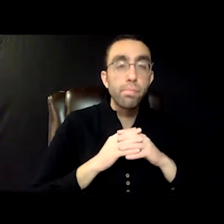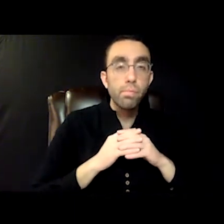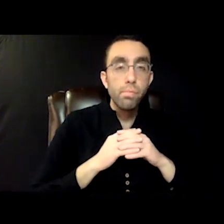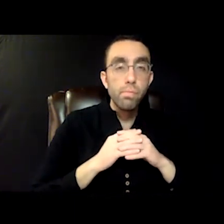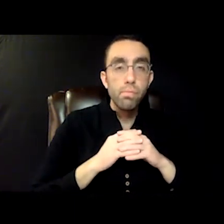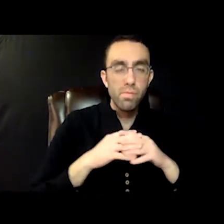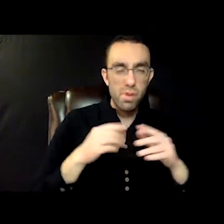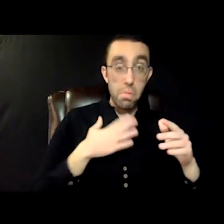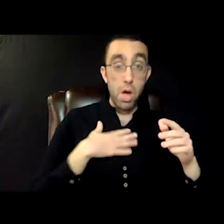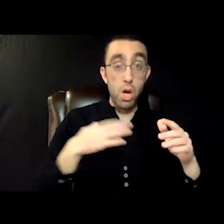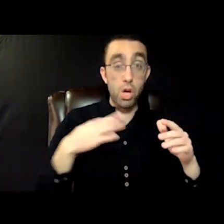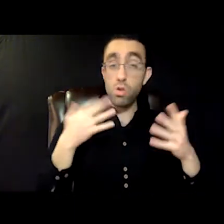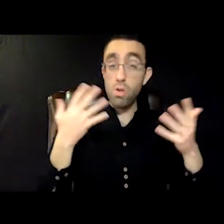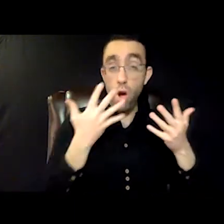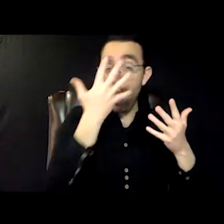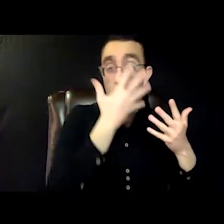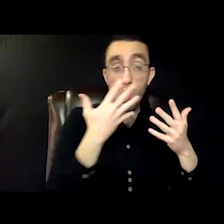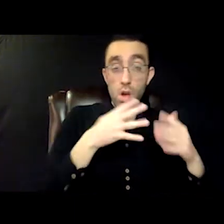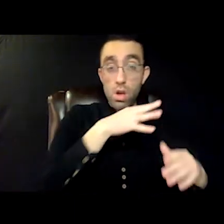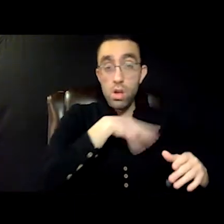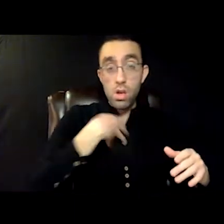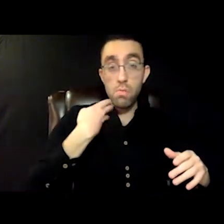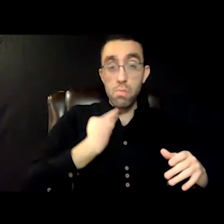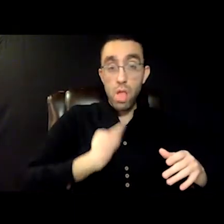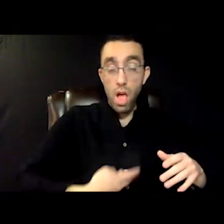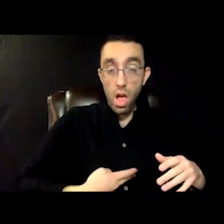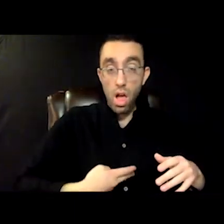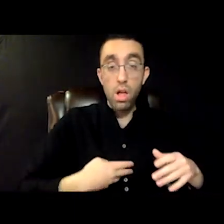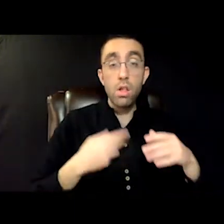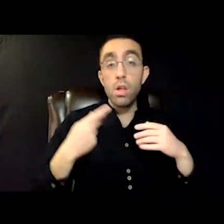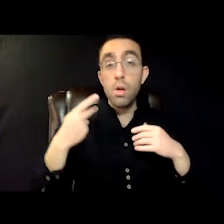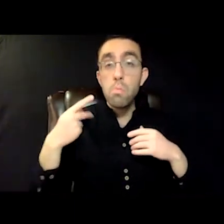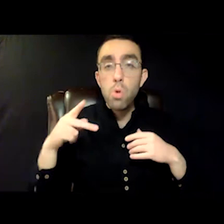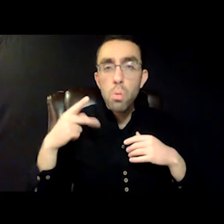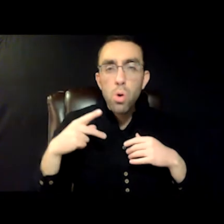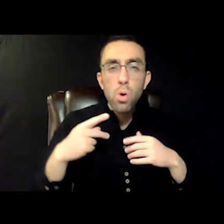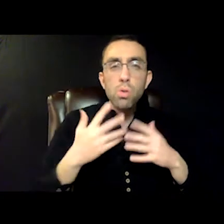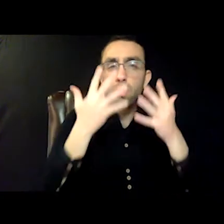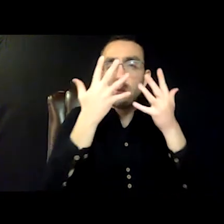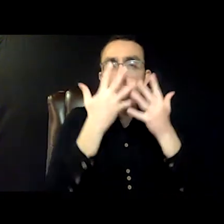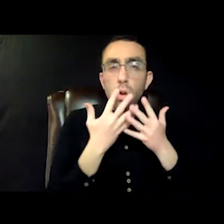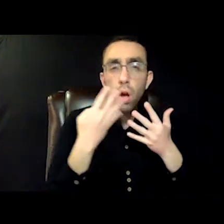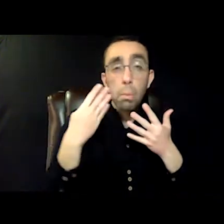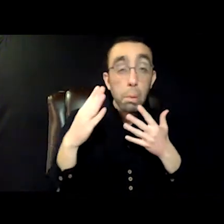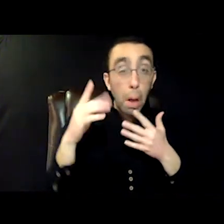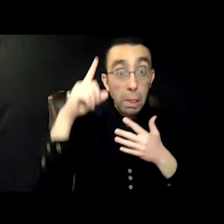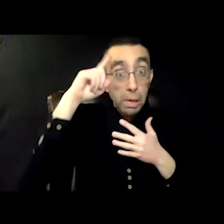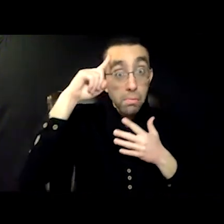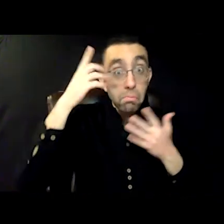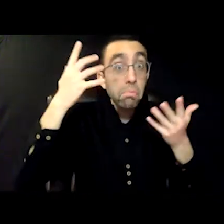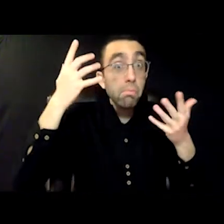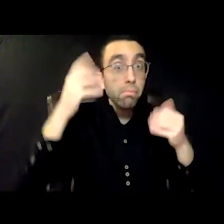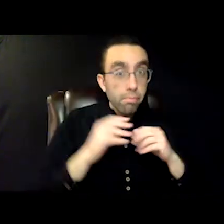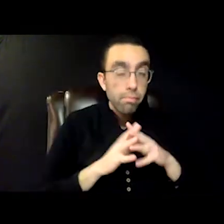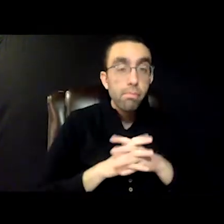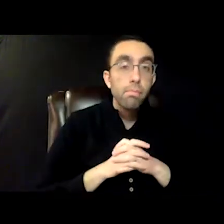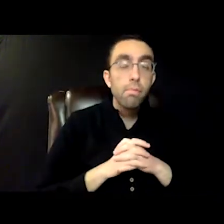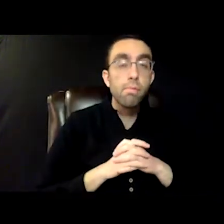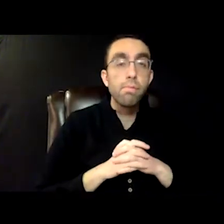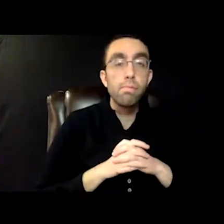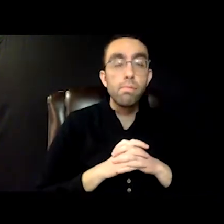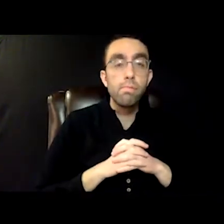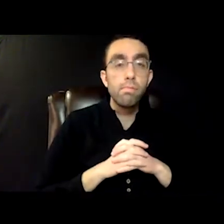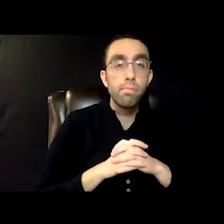this plaid shirt that's purple and dark bluish, I guess. And I